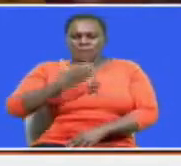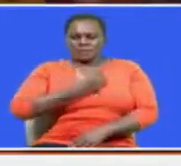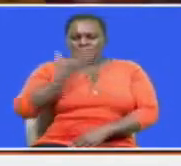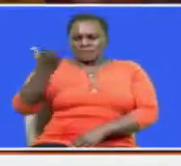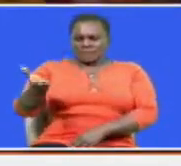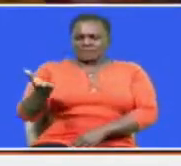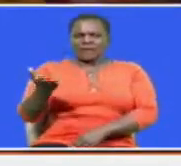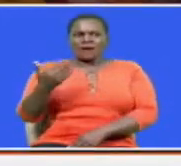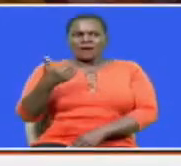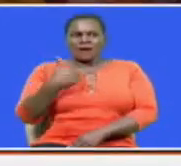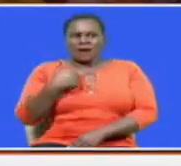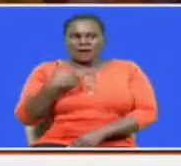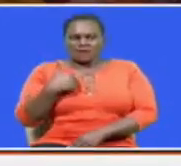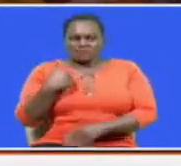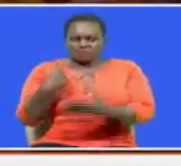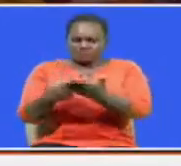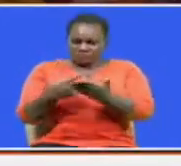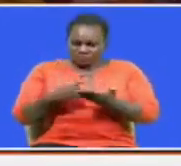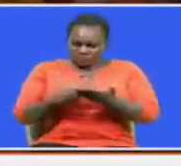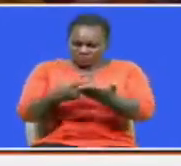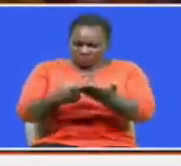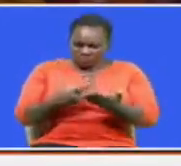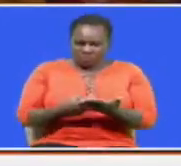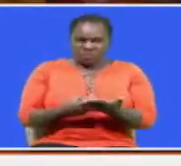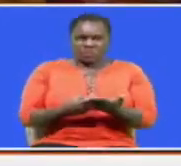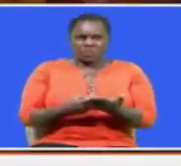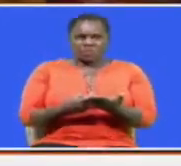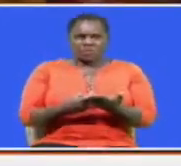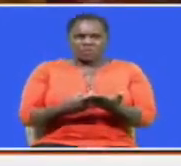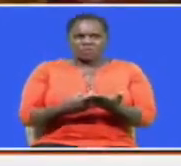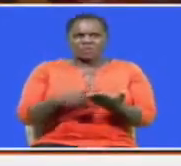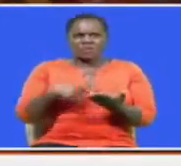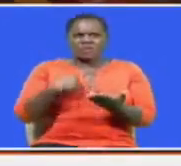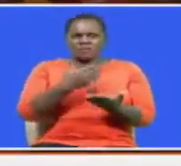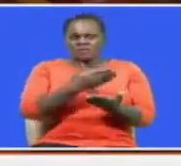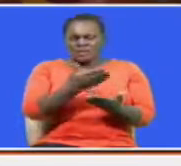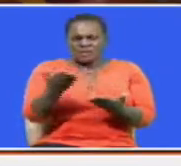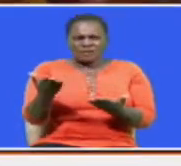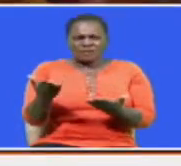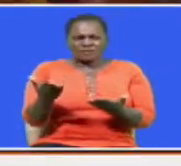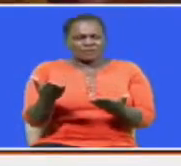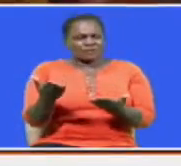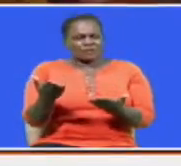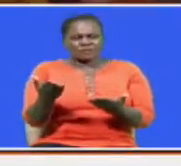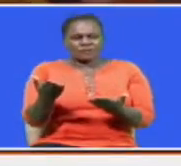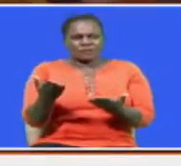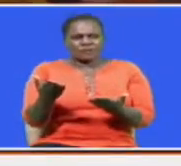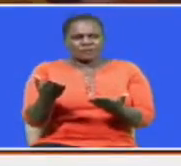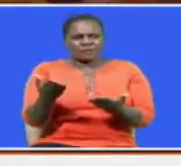we have heard you and we will stand by you because we are what we are because of you.